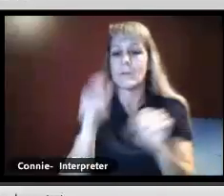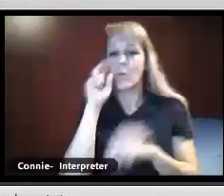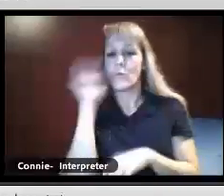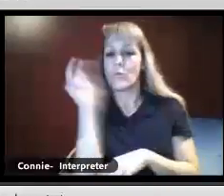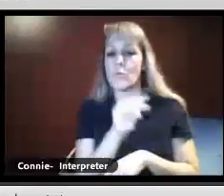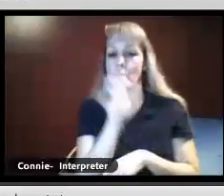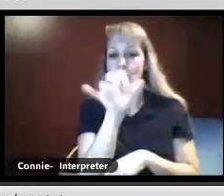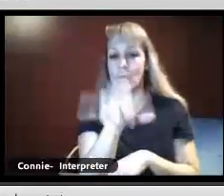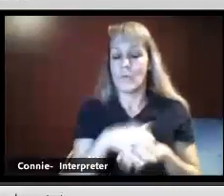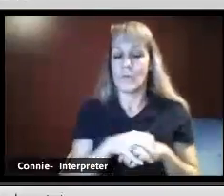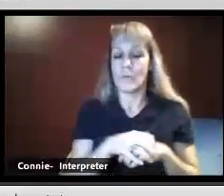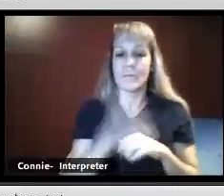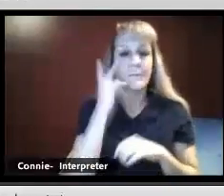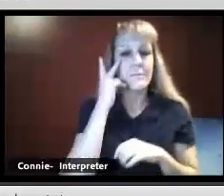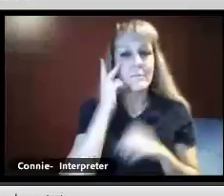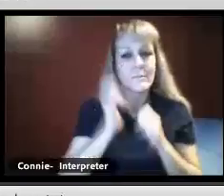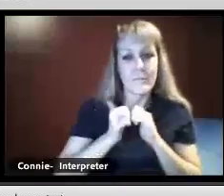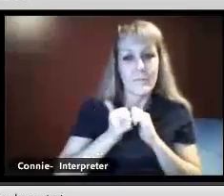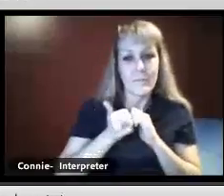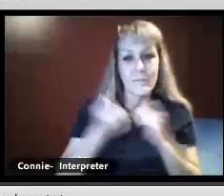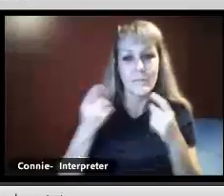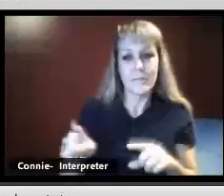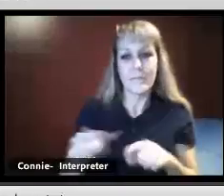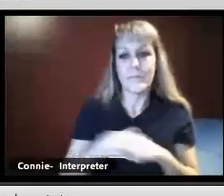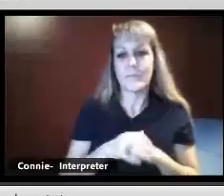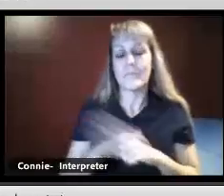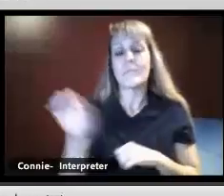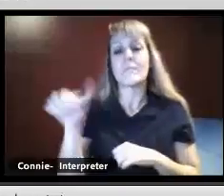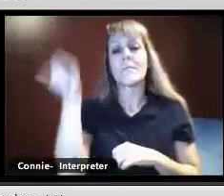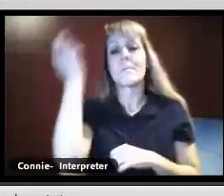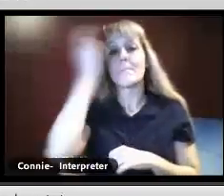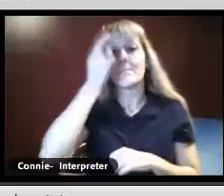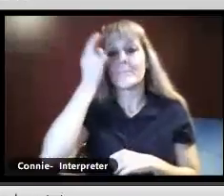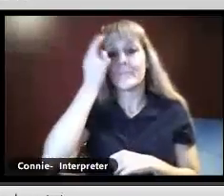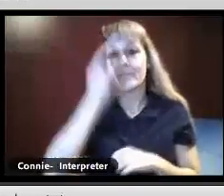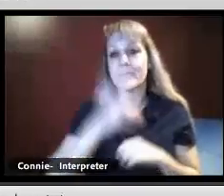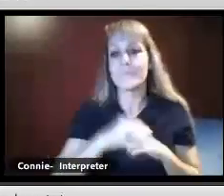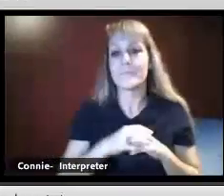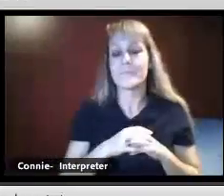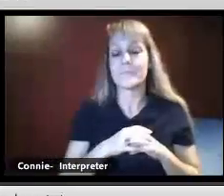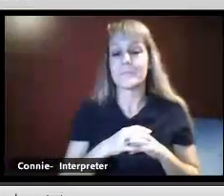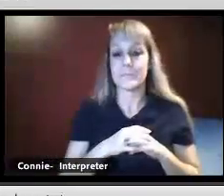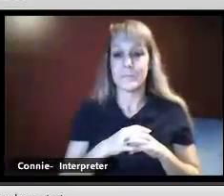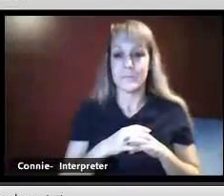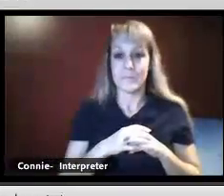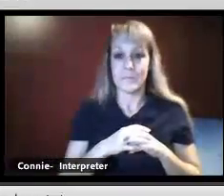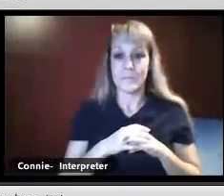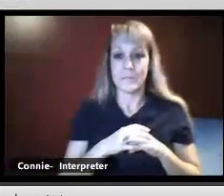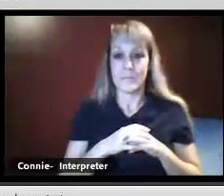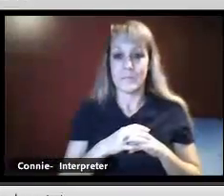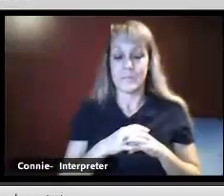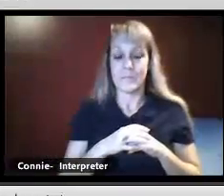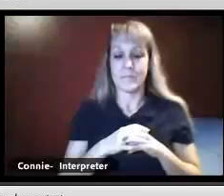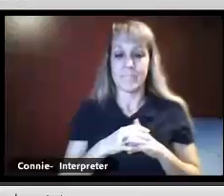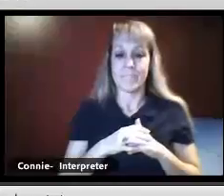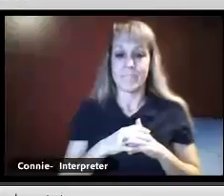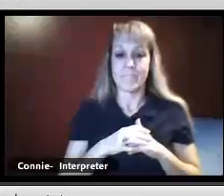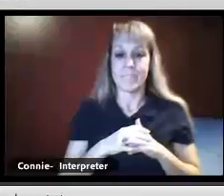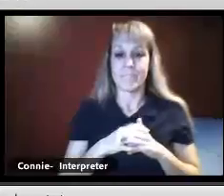see how that came about. It was another reason why, at the risk of being